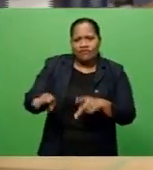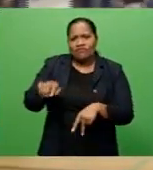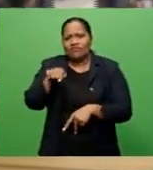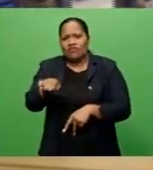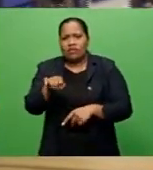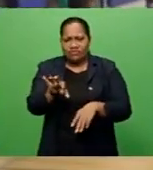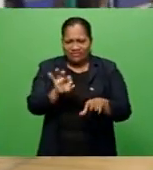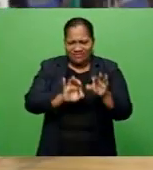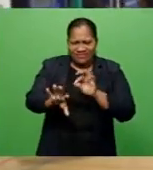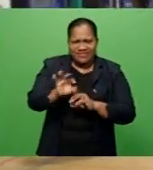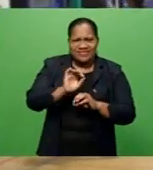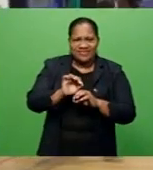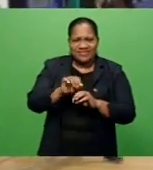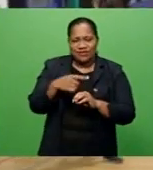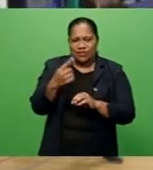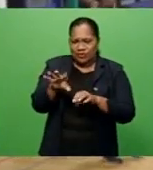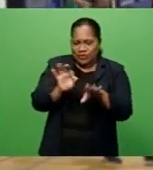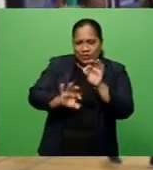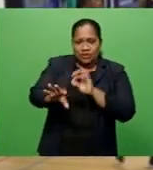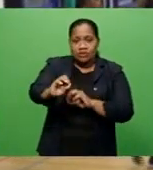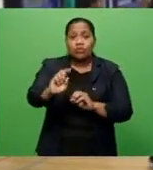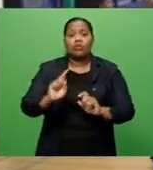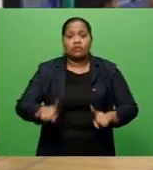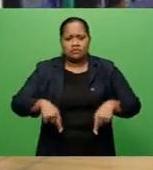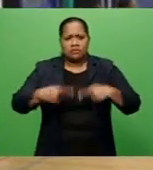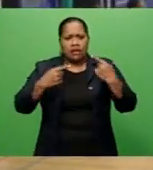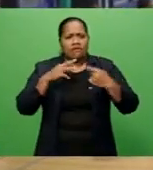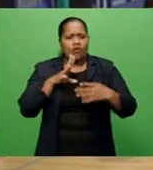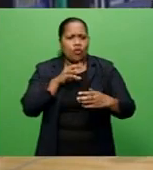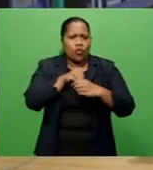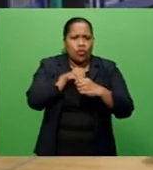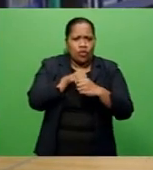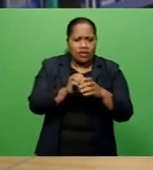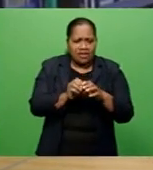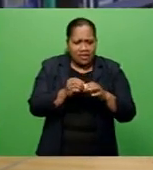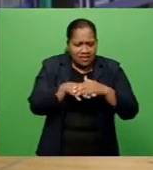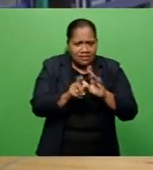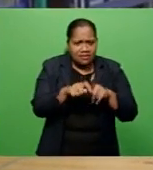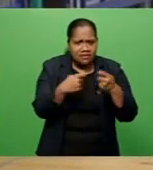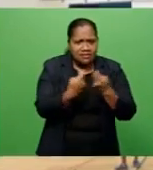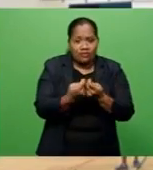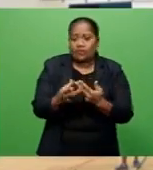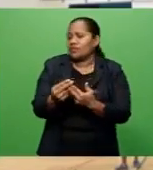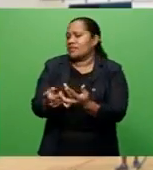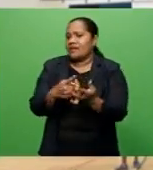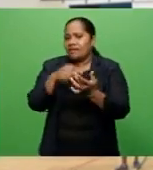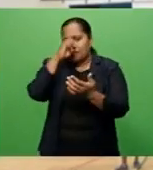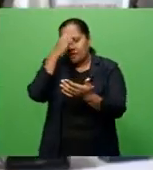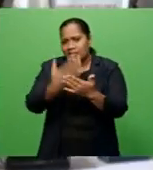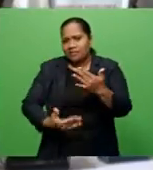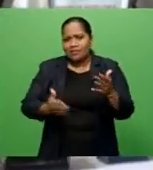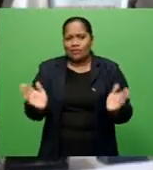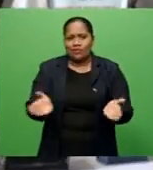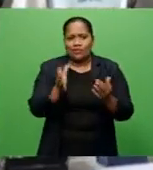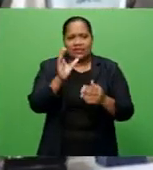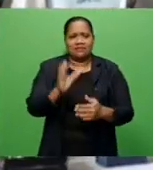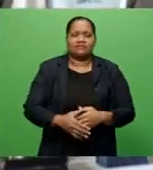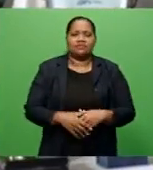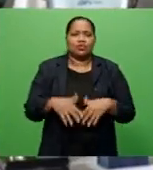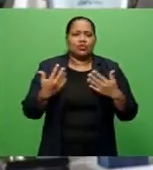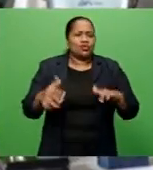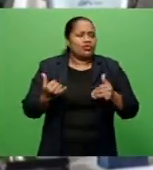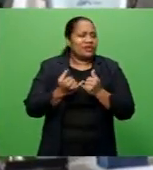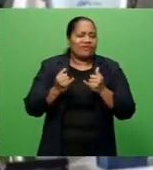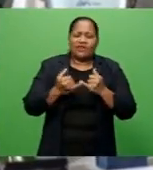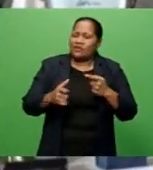selectors, especially as she competes for a spot in the team against other experienced players. It was very